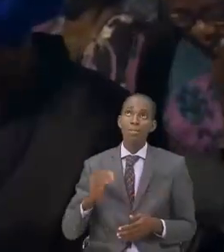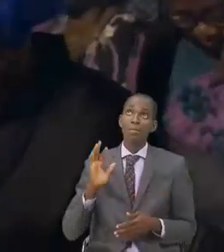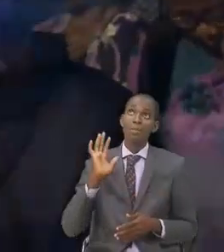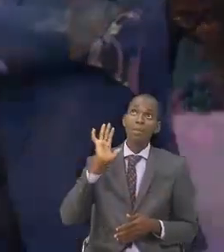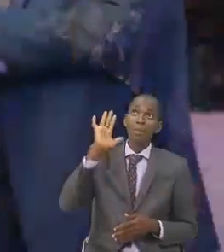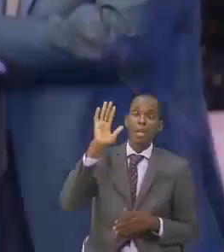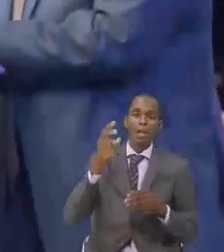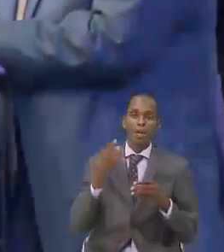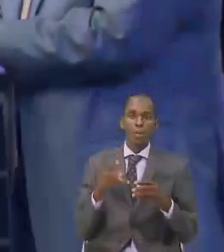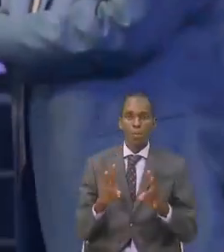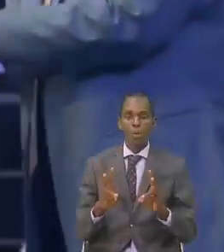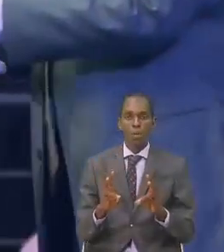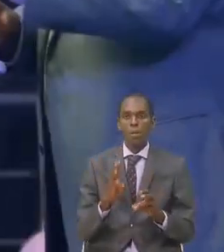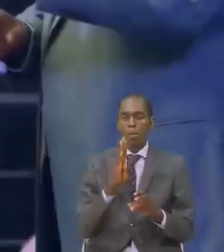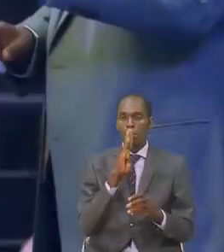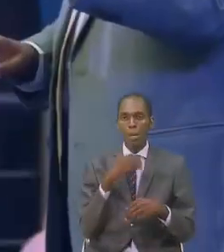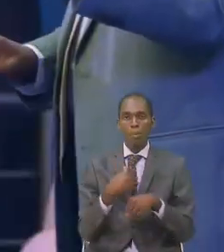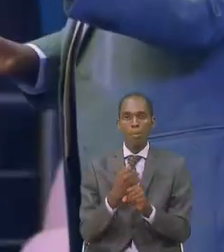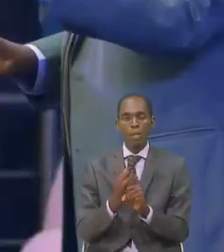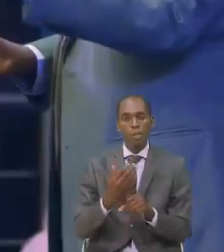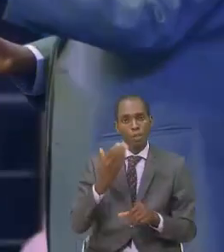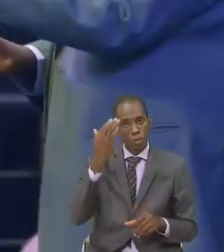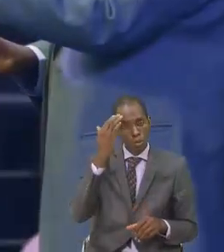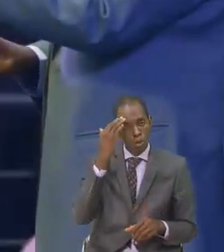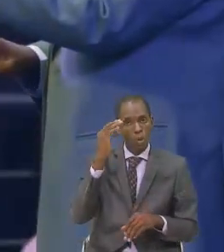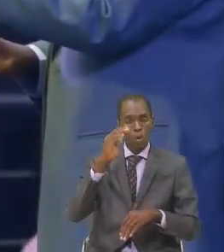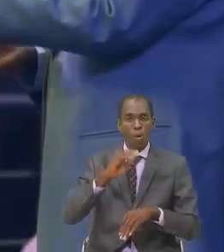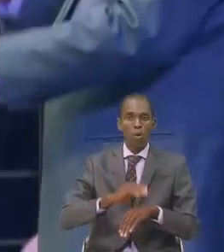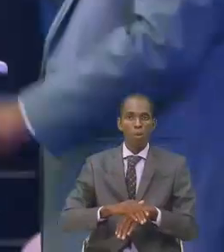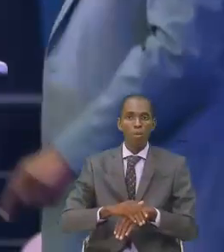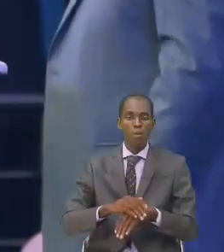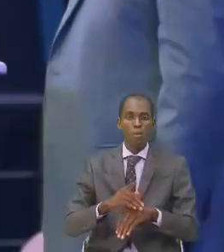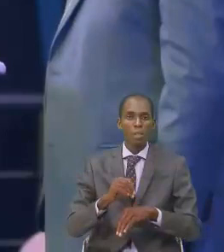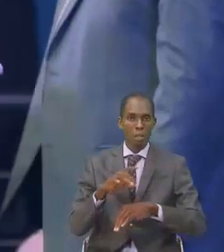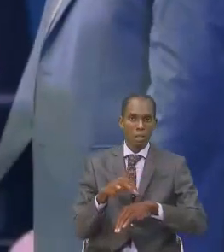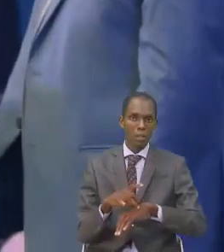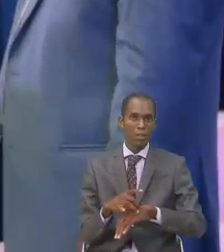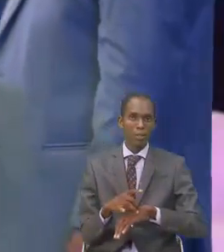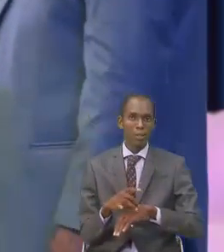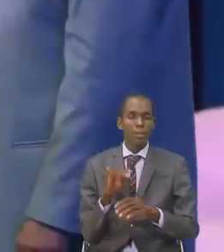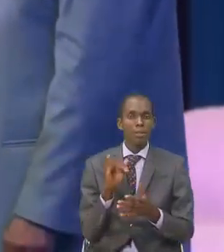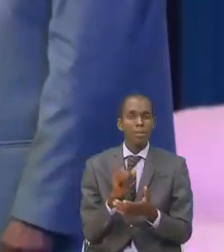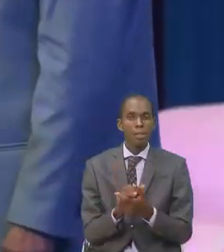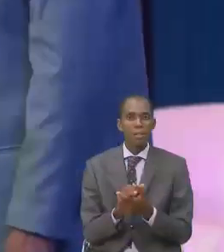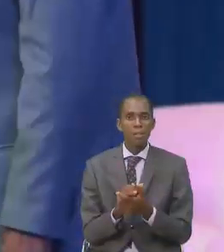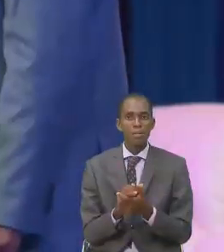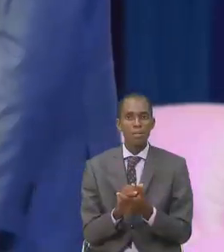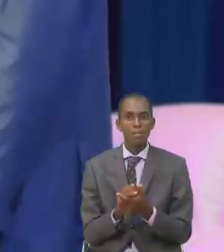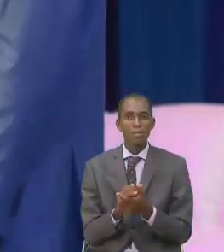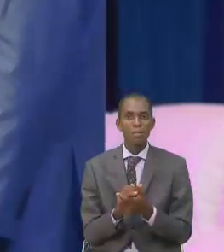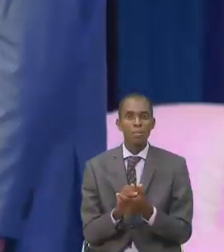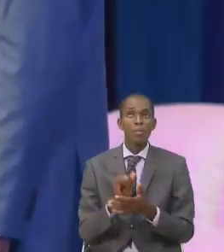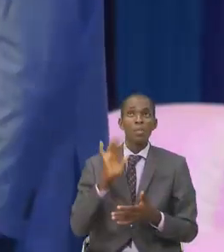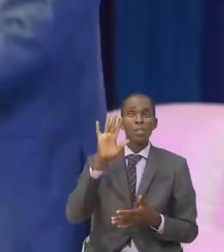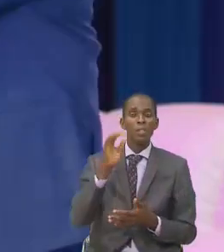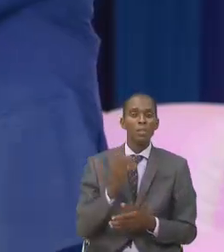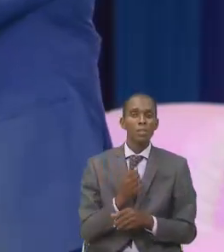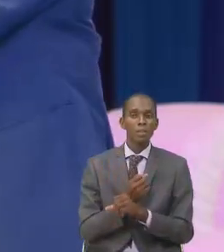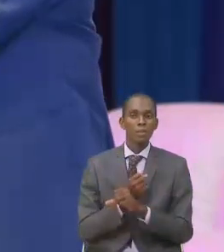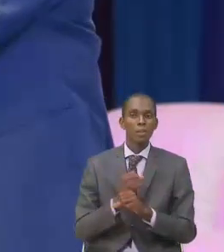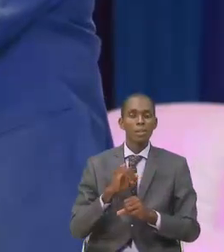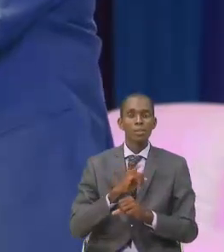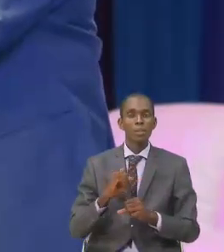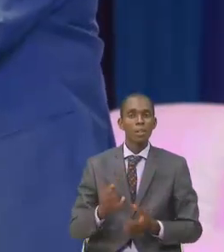tells us in verse 2, it says, and thy way be made known upon earth,